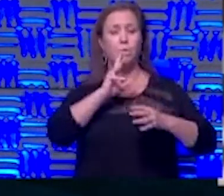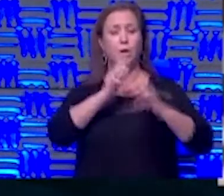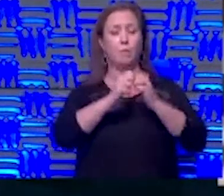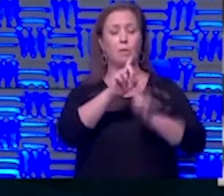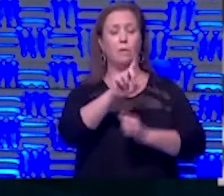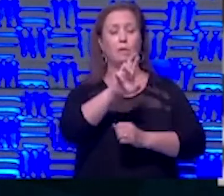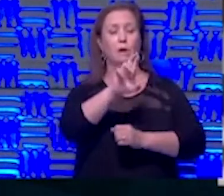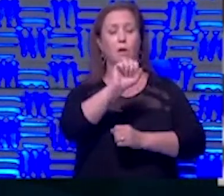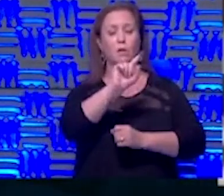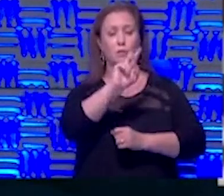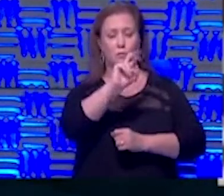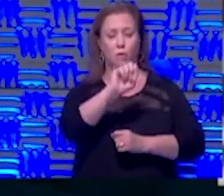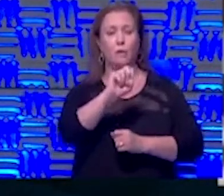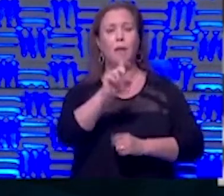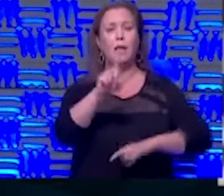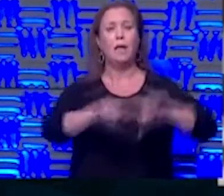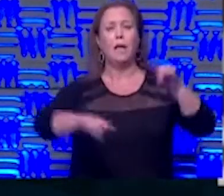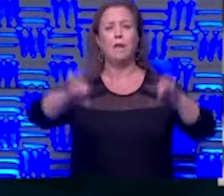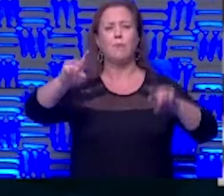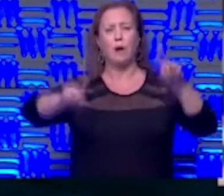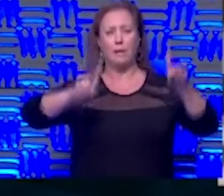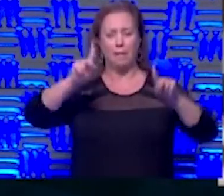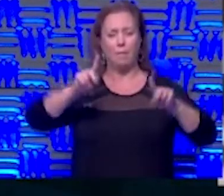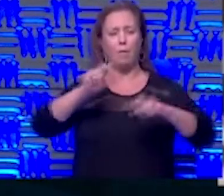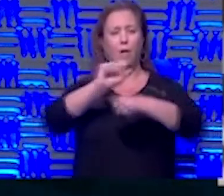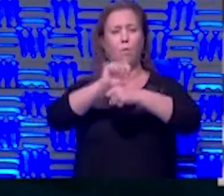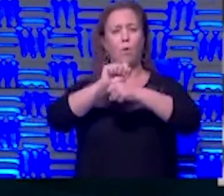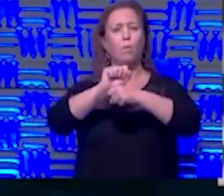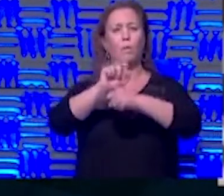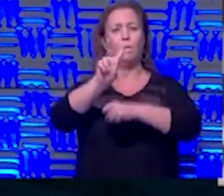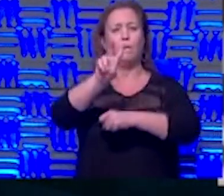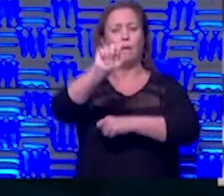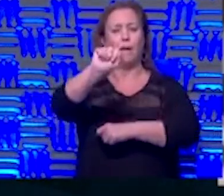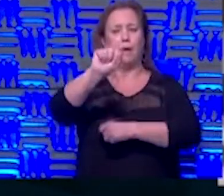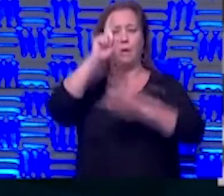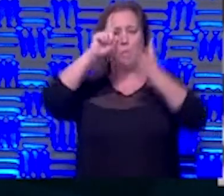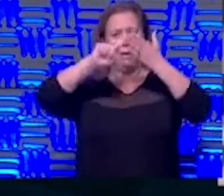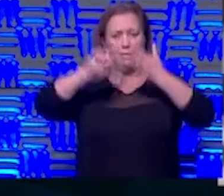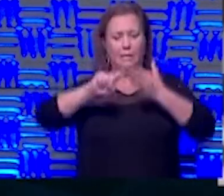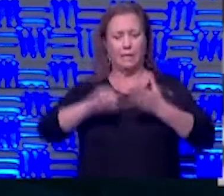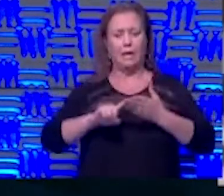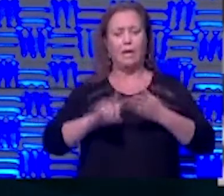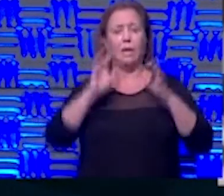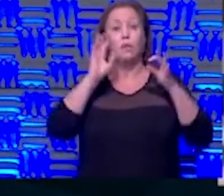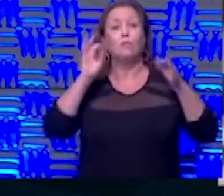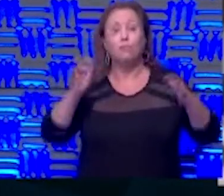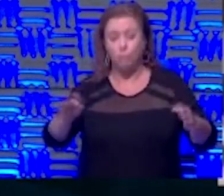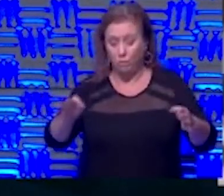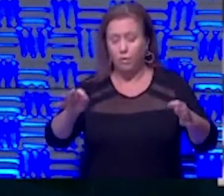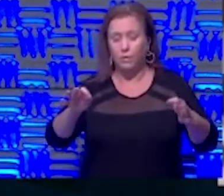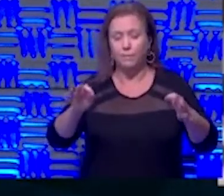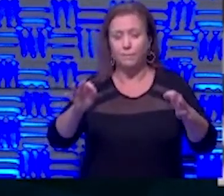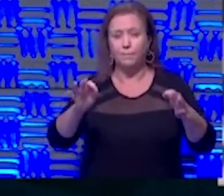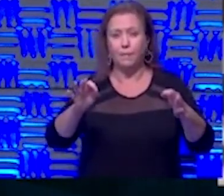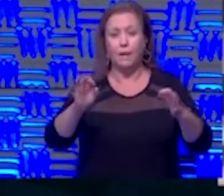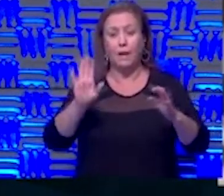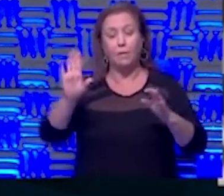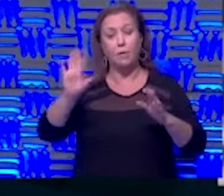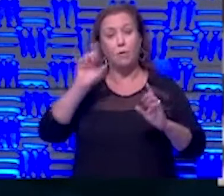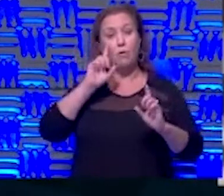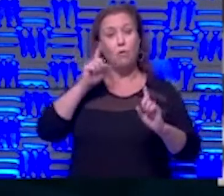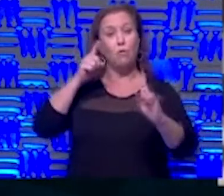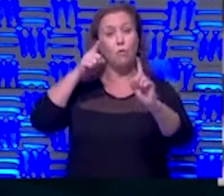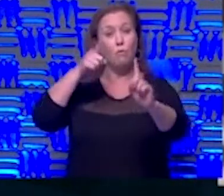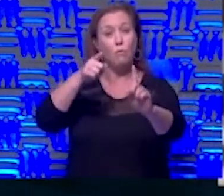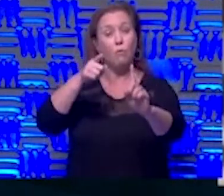a whole array of folks at the Department of Veterans Affairs who investigate, who determine, and whose goal and